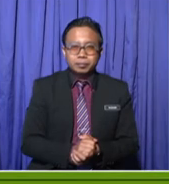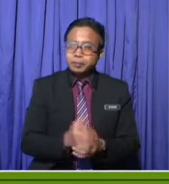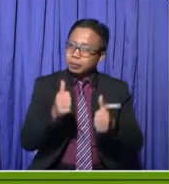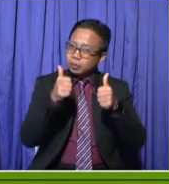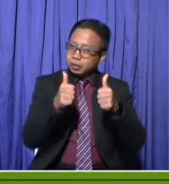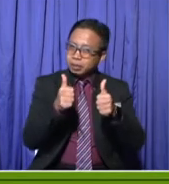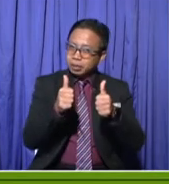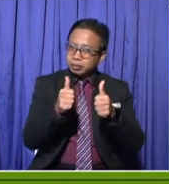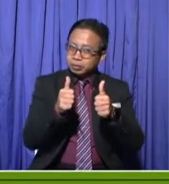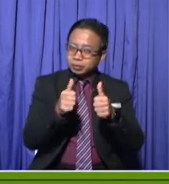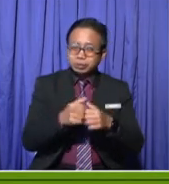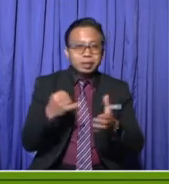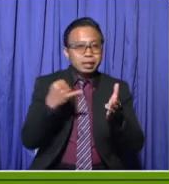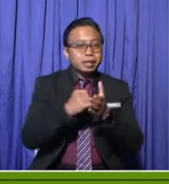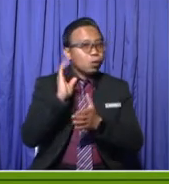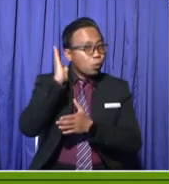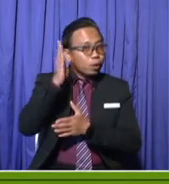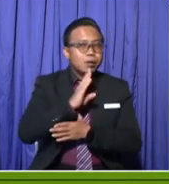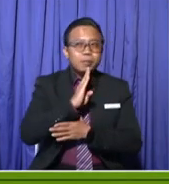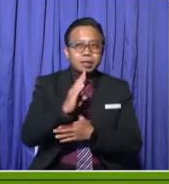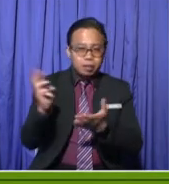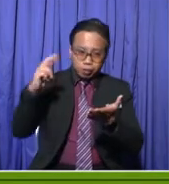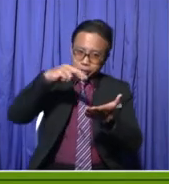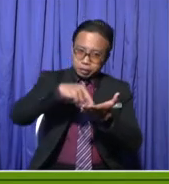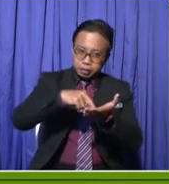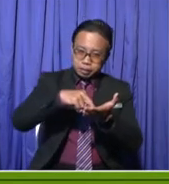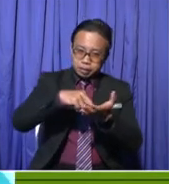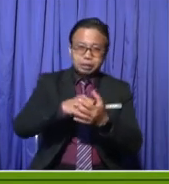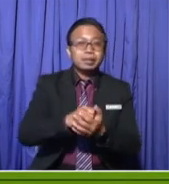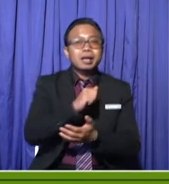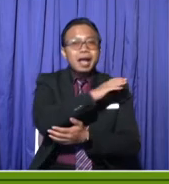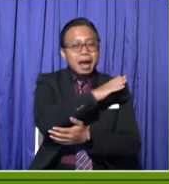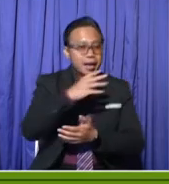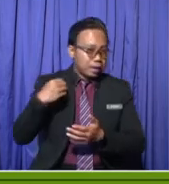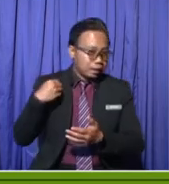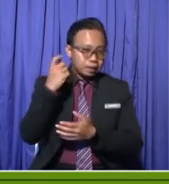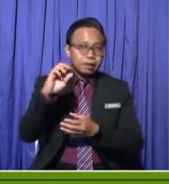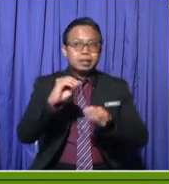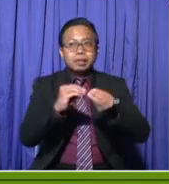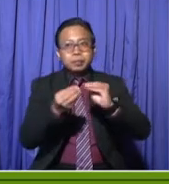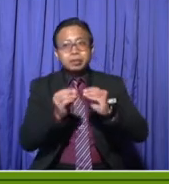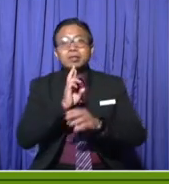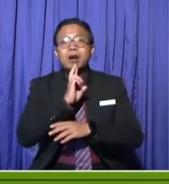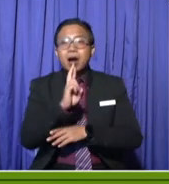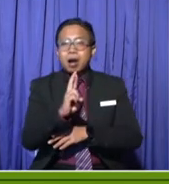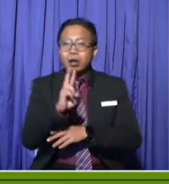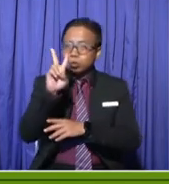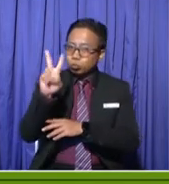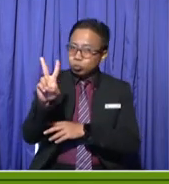Well done! It will be repeating again and the numbers are